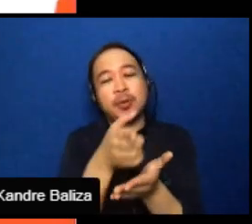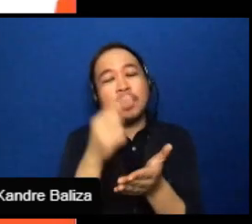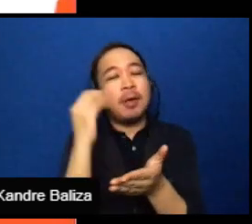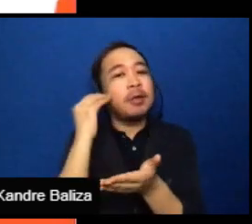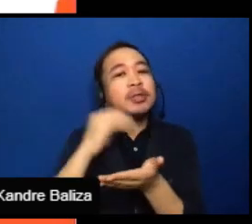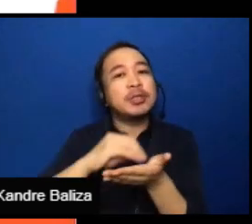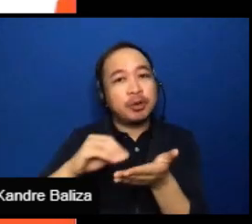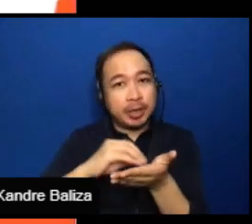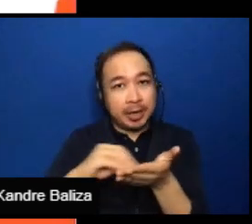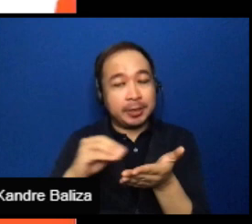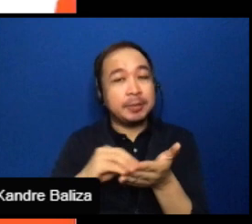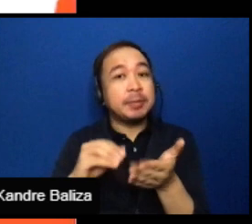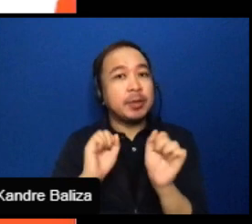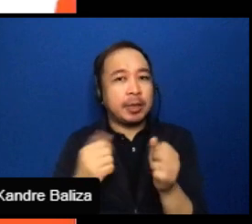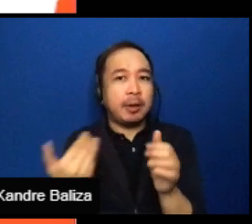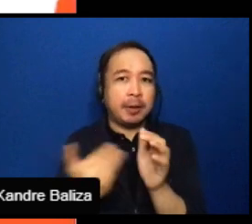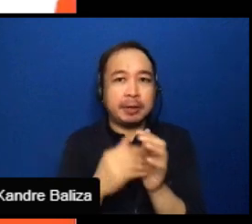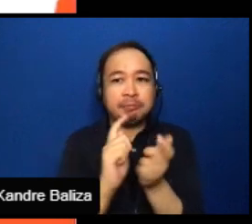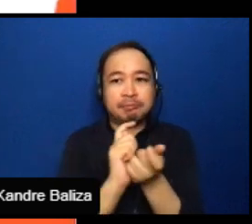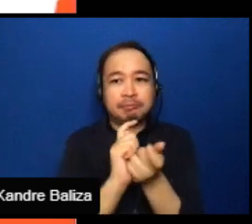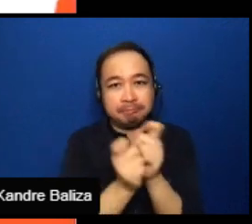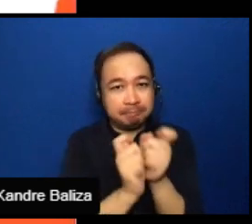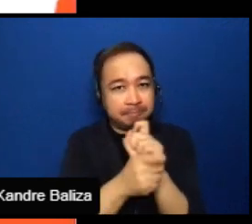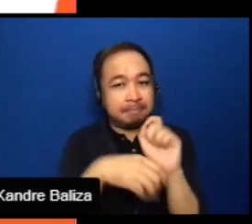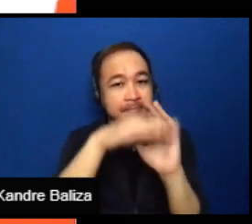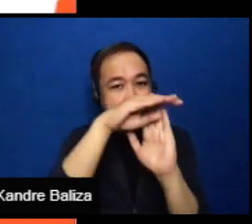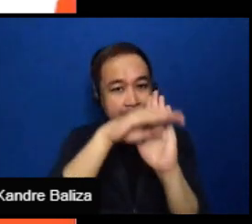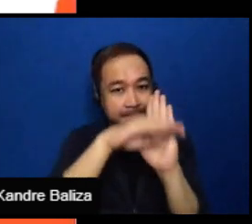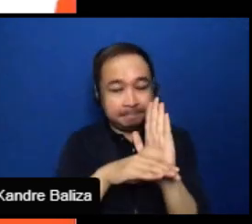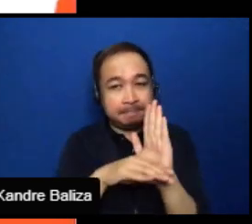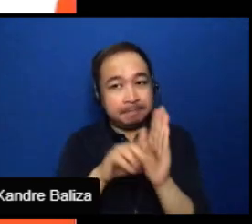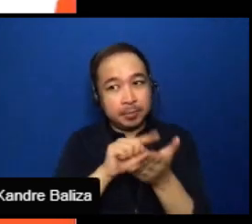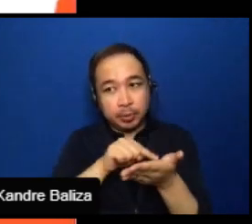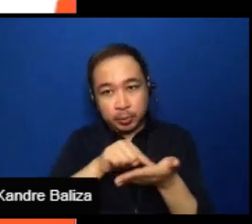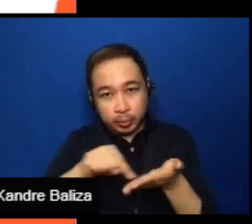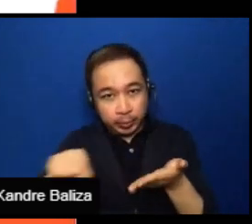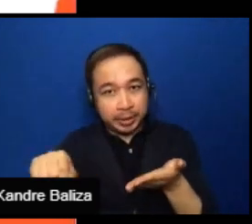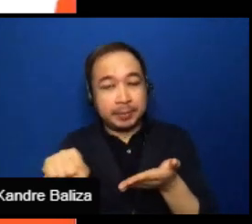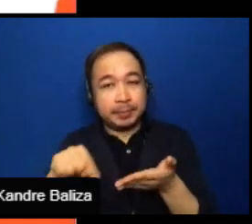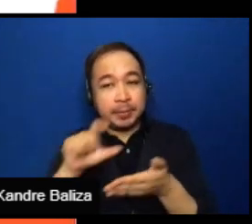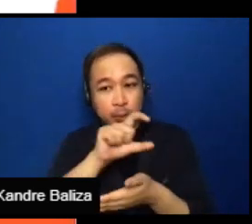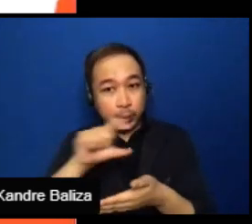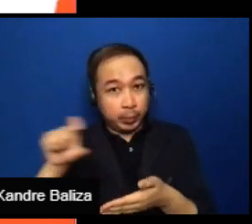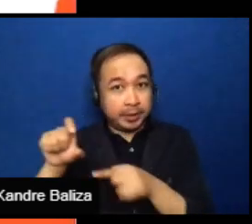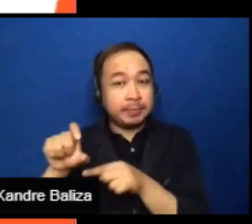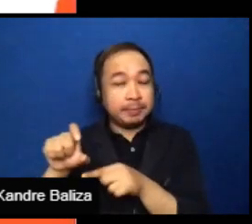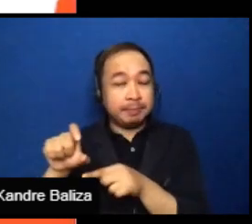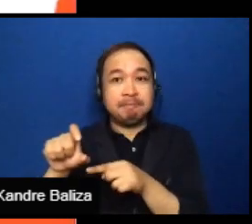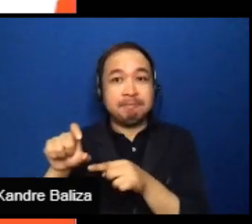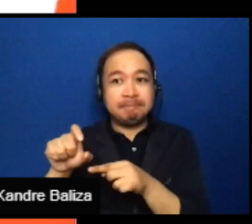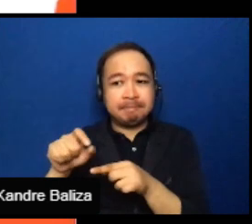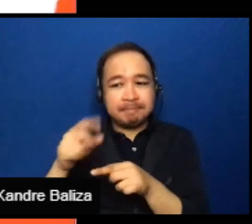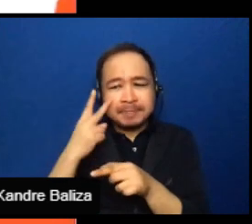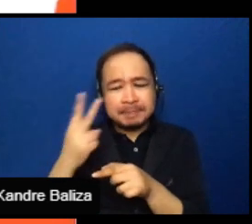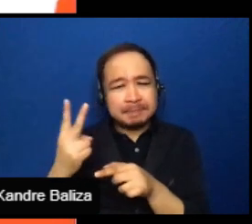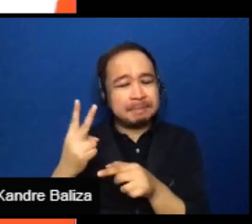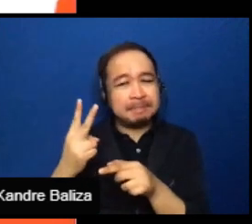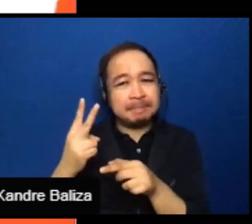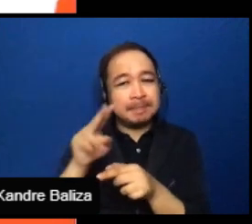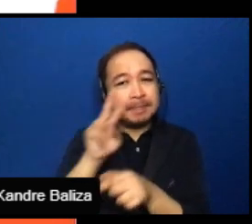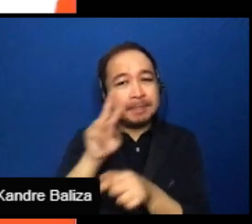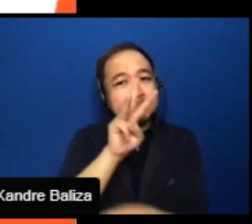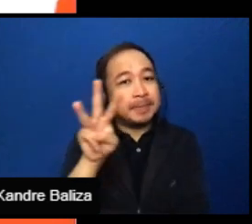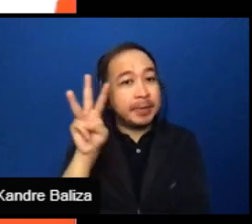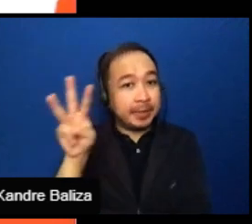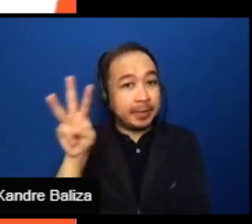list. So we will be doing that over the remainder of this week. So please take your time to look at the link